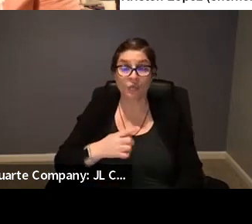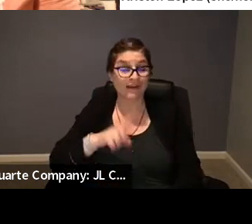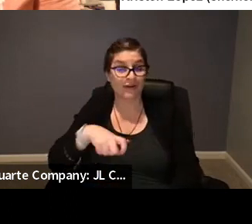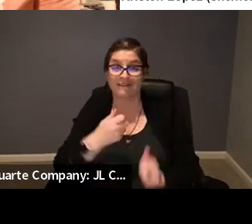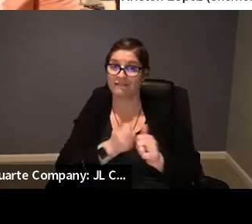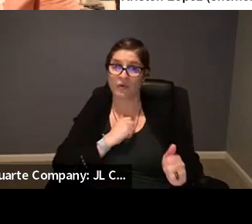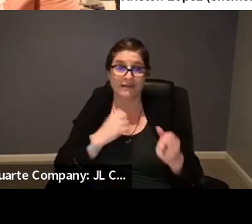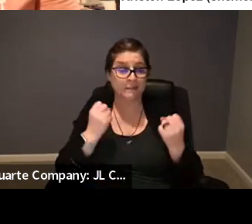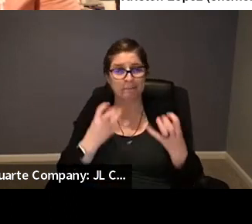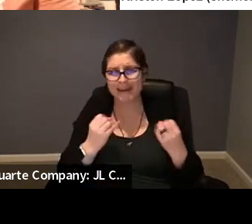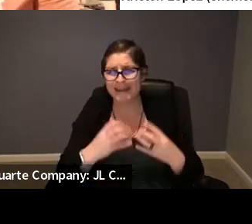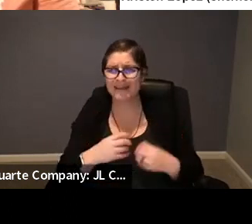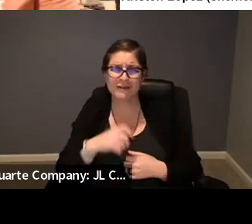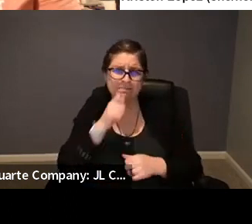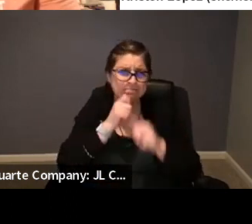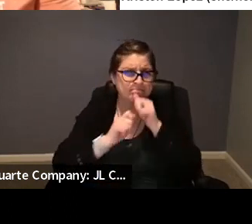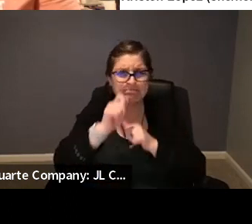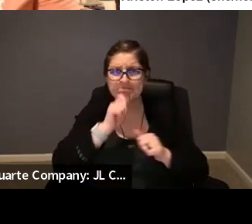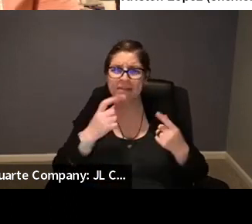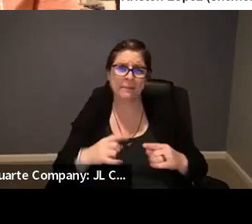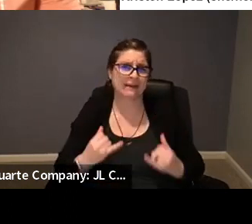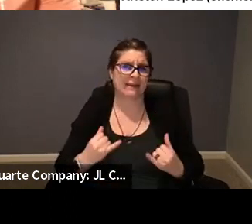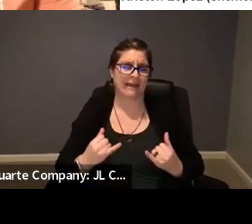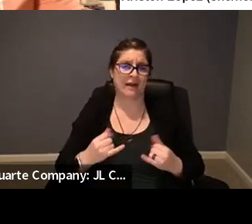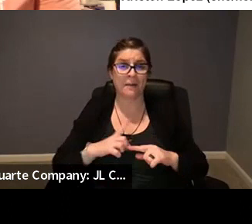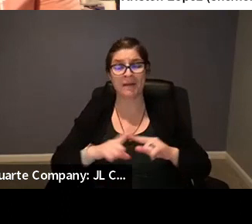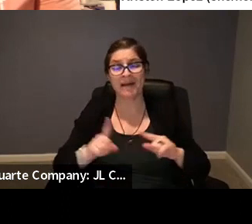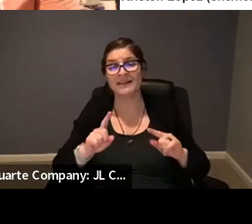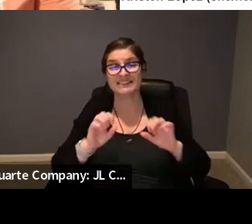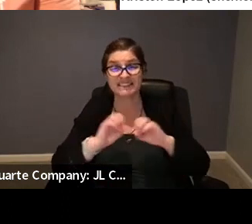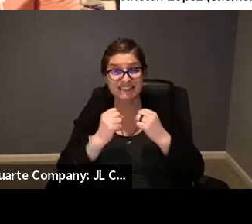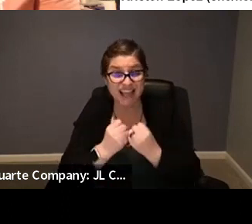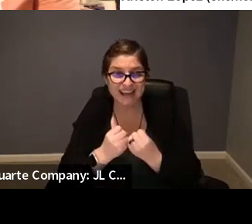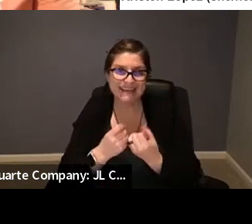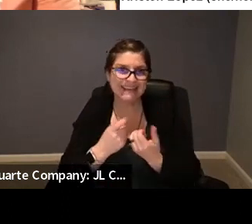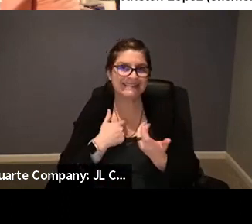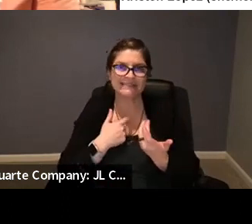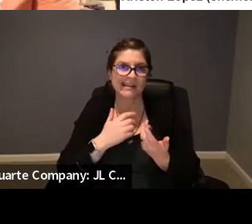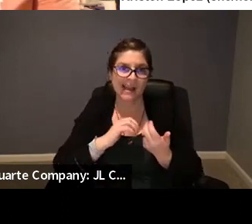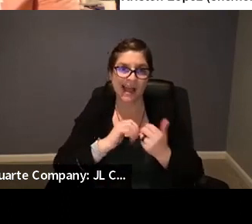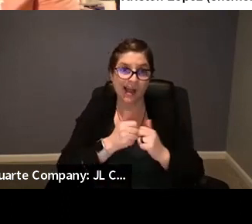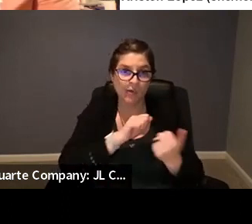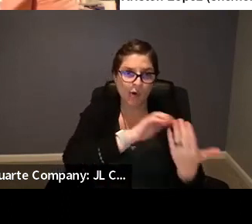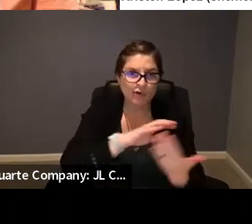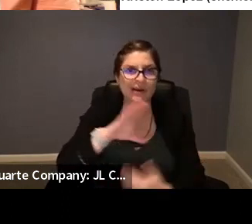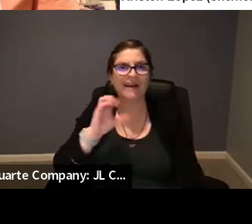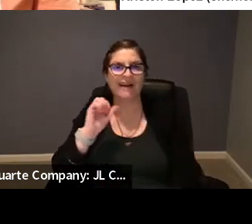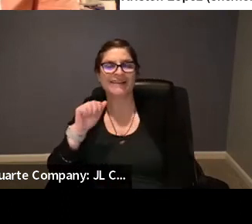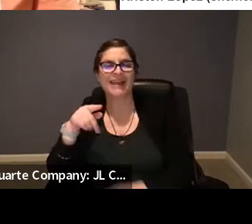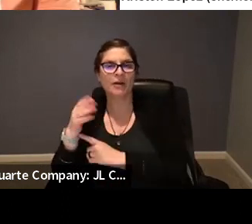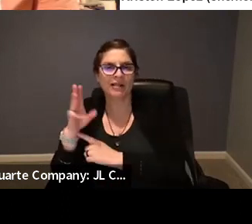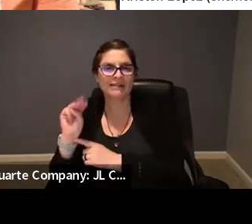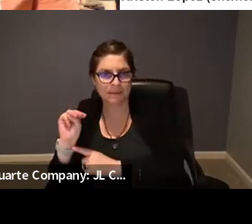lot of the hardships that we were experiencing. But society is, again, run on a capitalist model, and that's completely selfish. And we just throw the